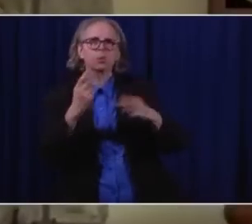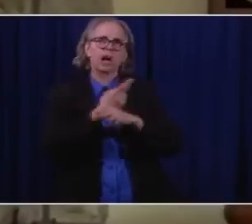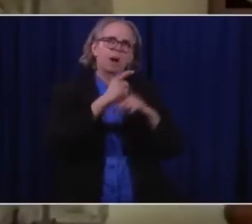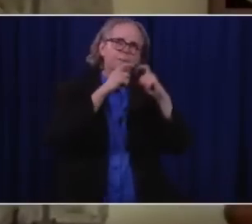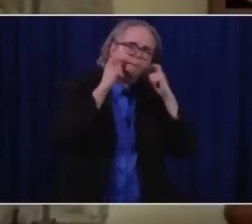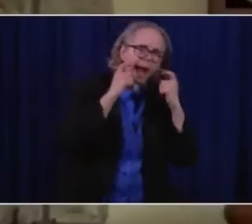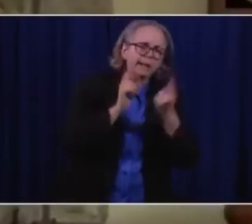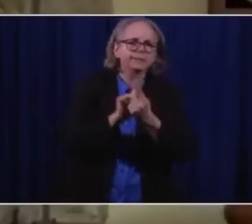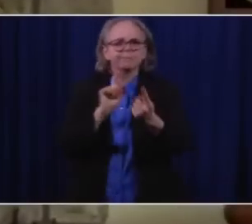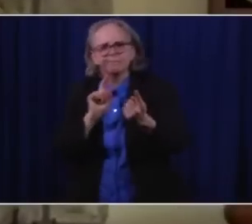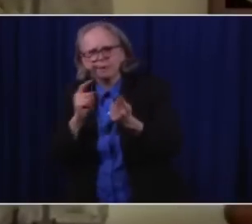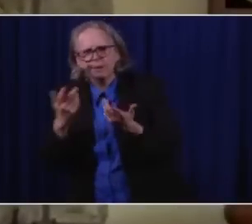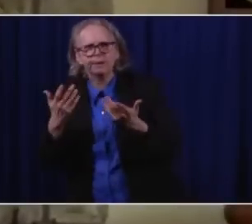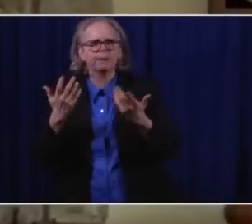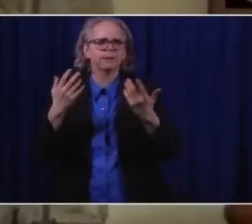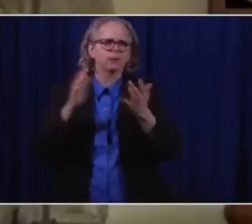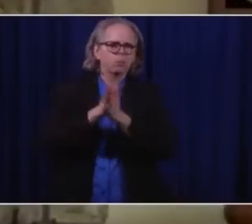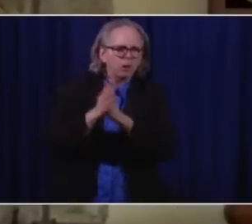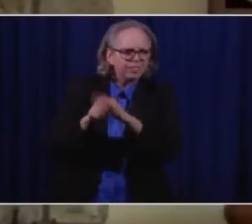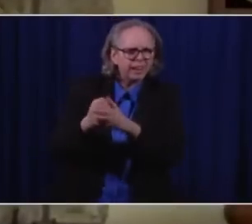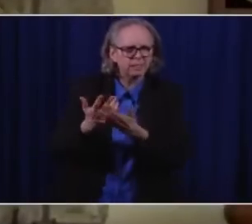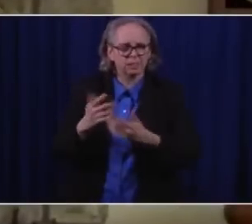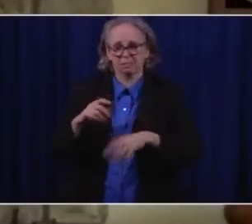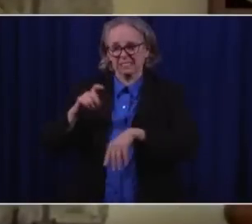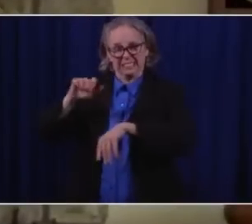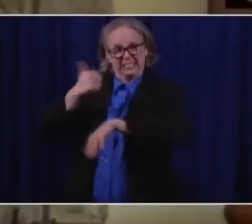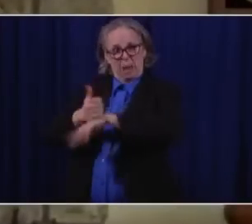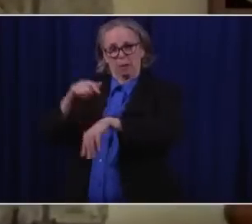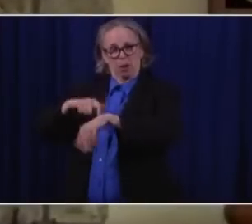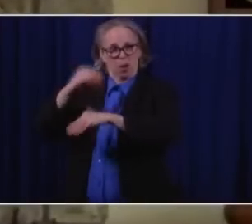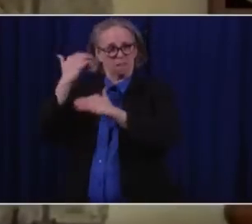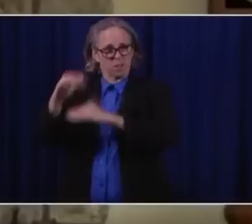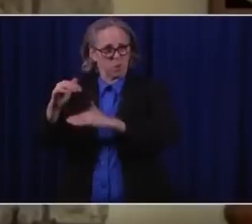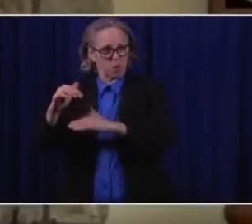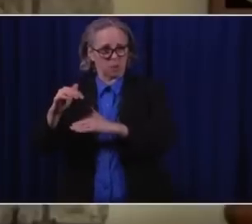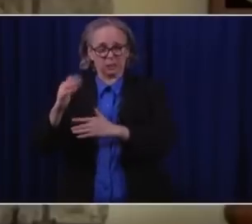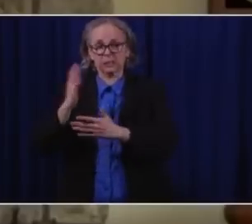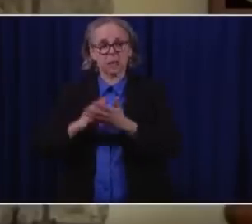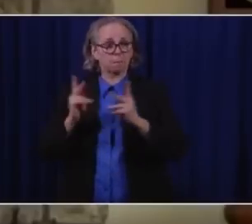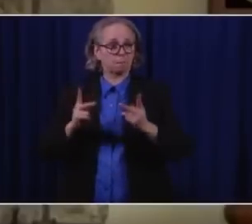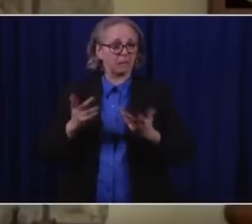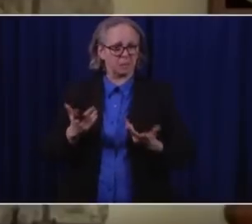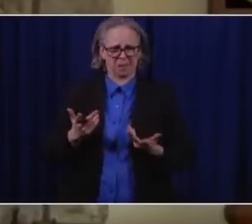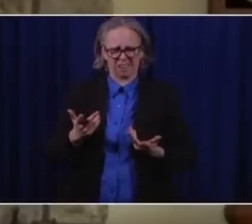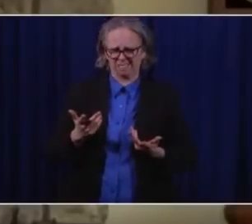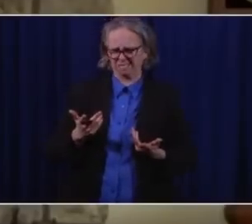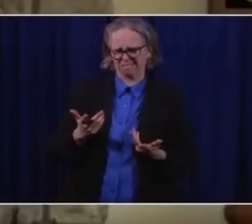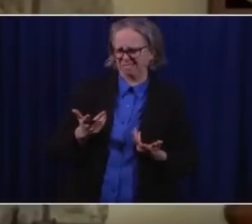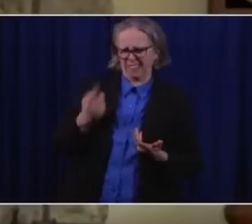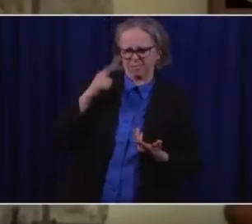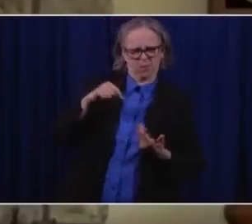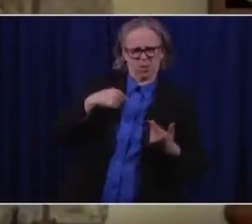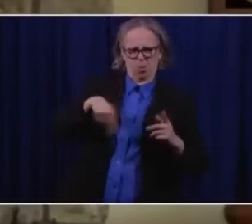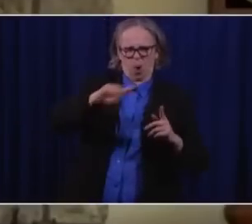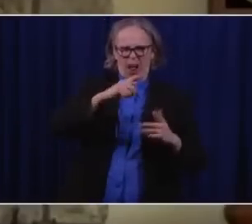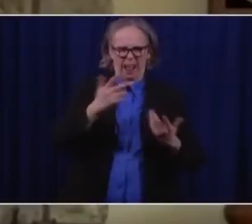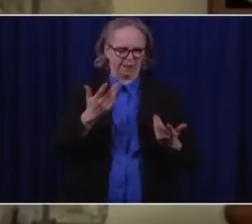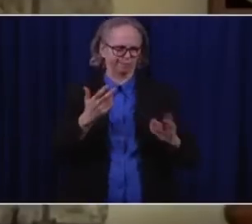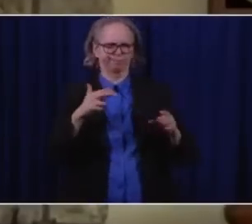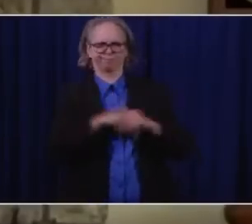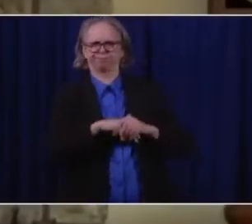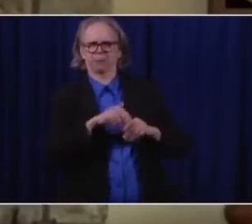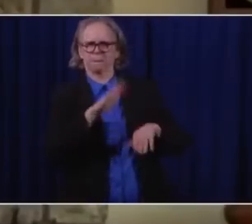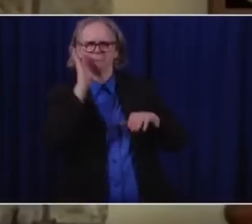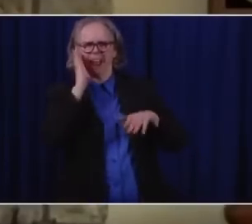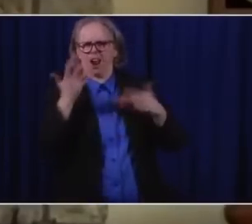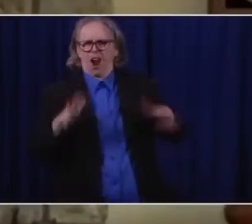people go to bed before 10 o'clock, but there are a lot of people, I remember when I was 20, I didn't. So, you know, and it's not just directed at young people, but, you know,